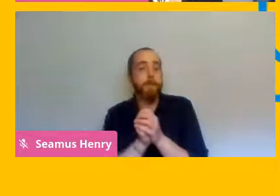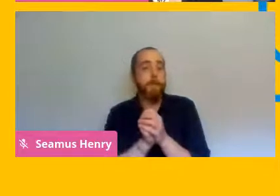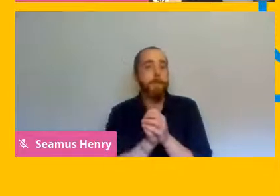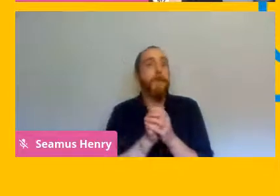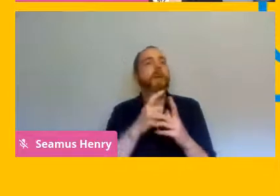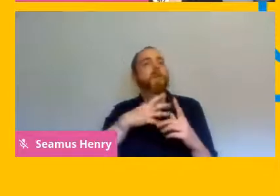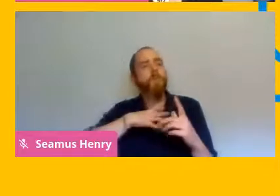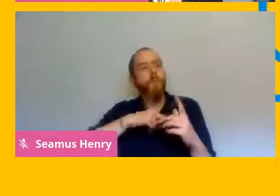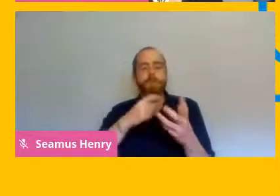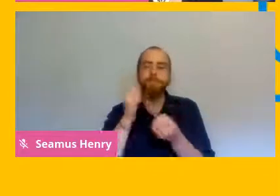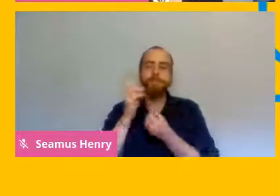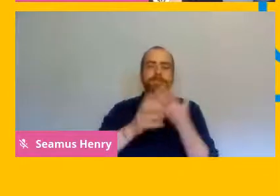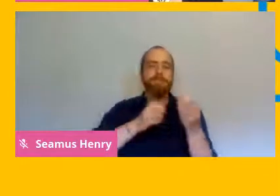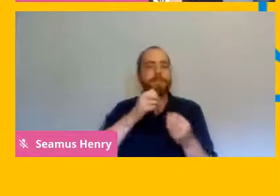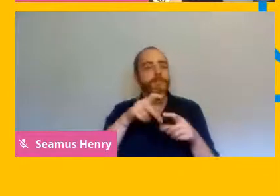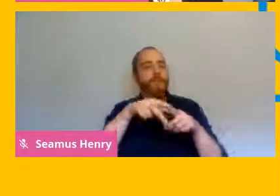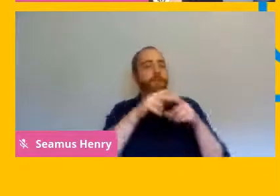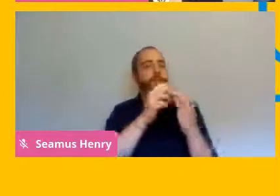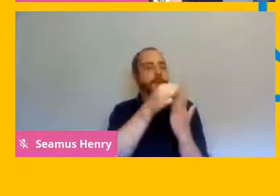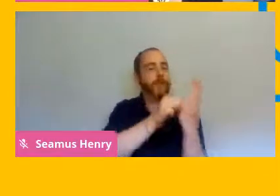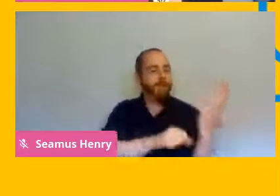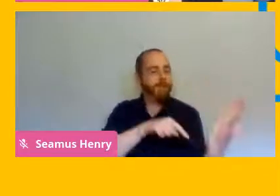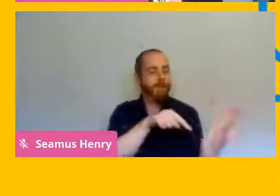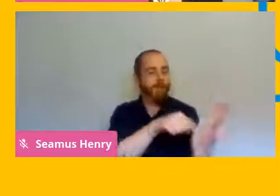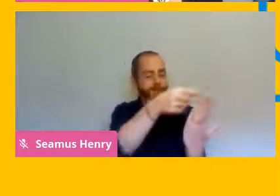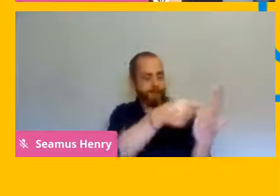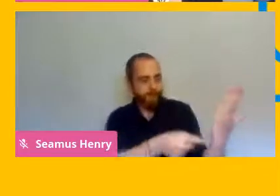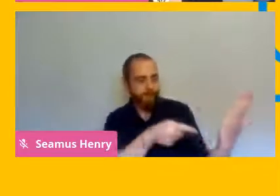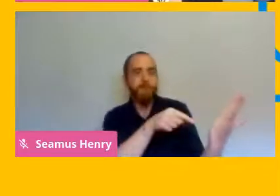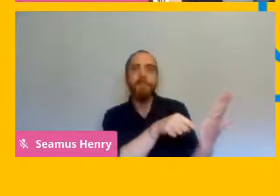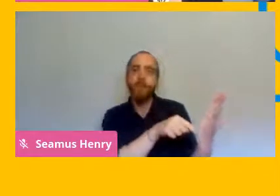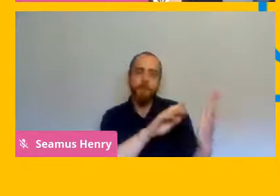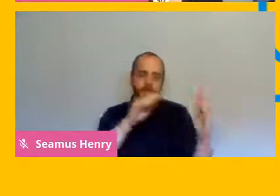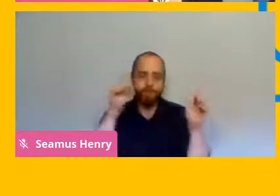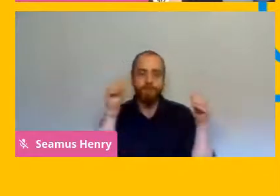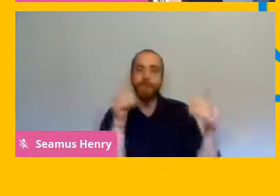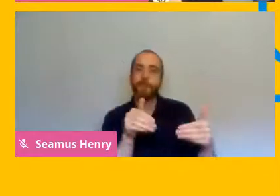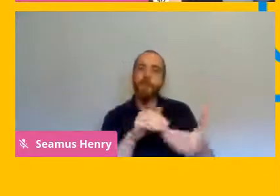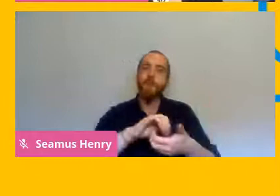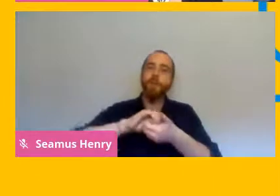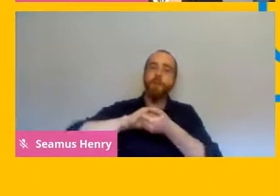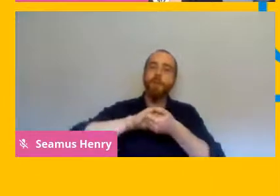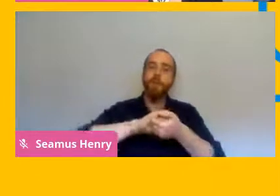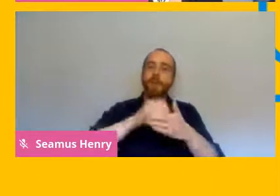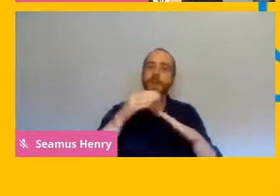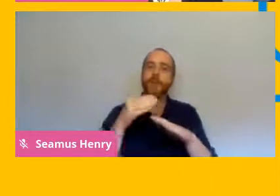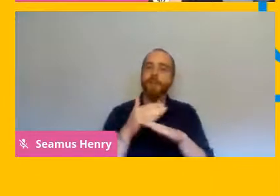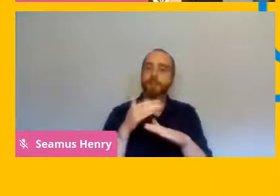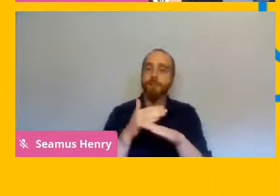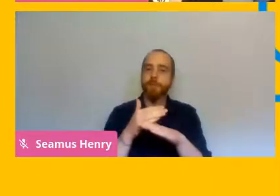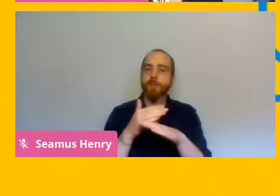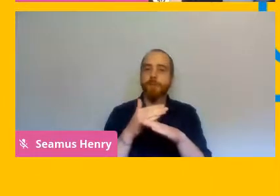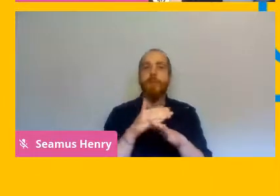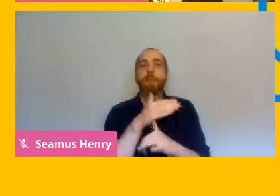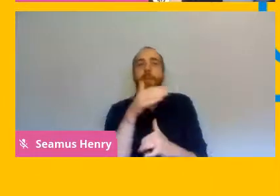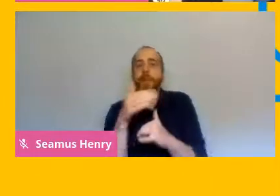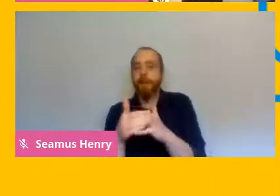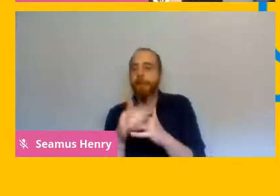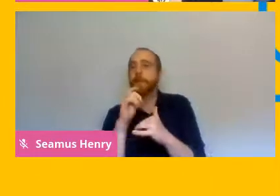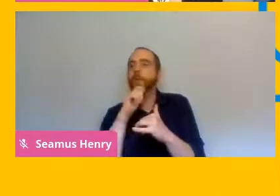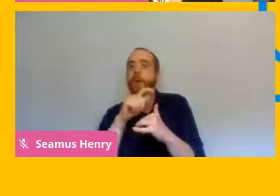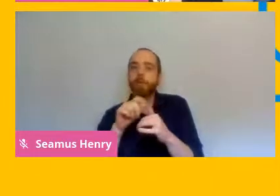we launched and focus specifically on solidarity action, and then to end with our sort of next big